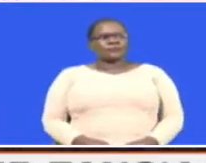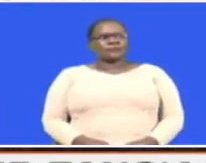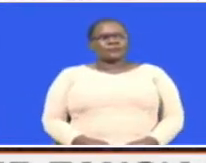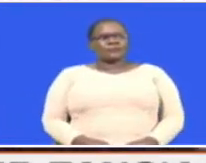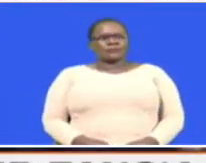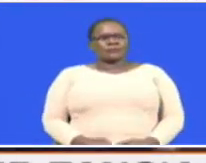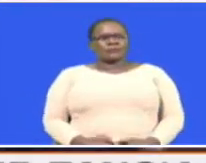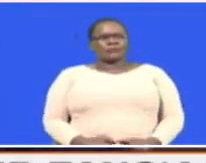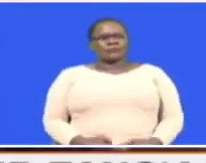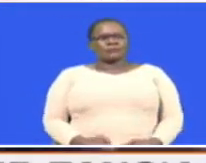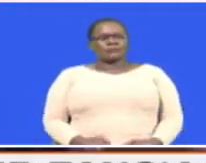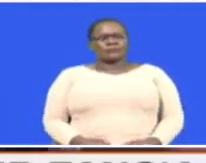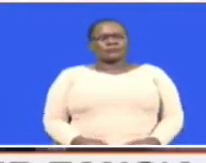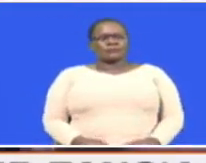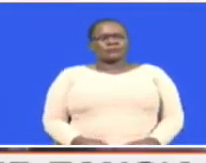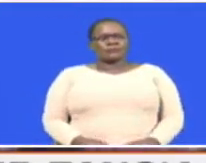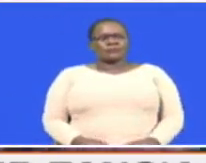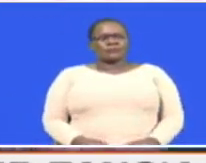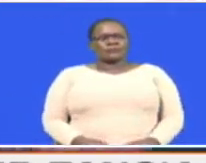Keep going with the music, guys.